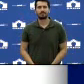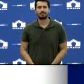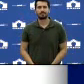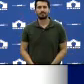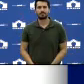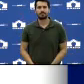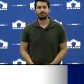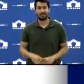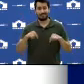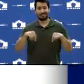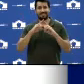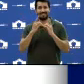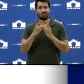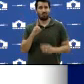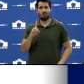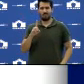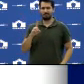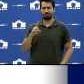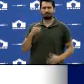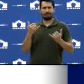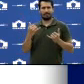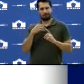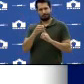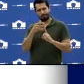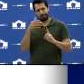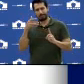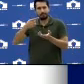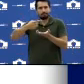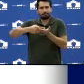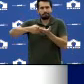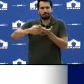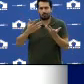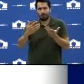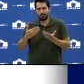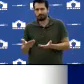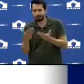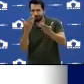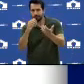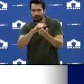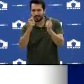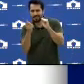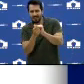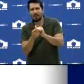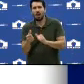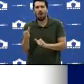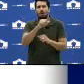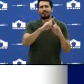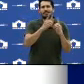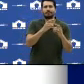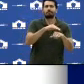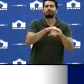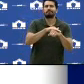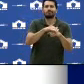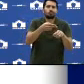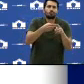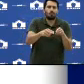So because we are in District 1, I'll spend a little bit of time highlighting the proposed changes to District 1, and I'll briefly touch on changes in other districts. And of course,